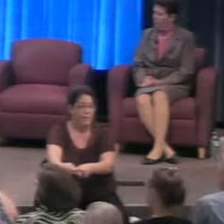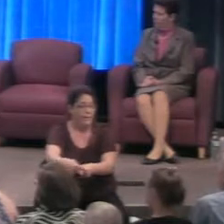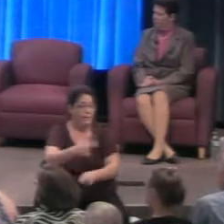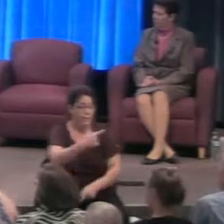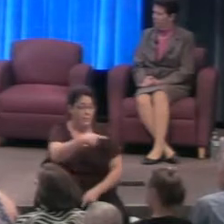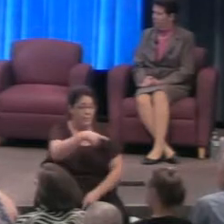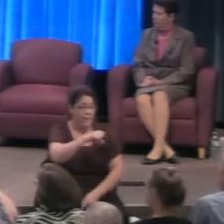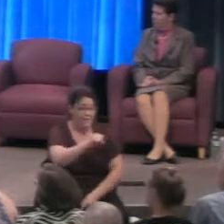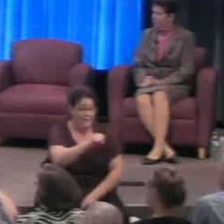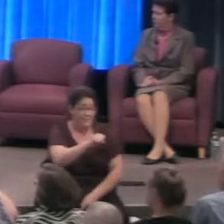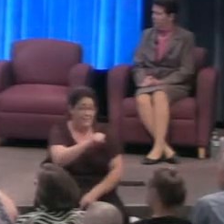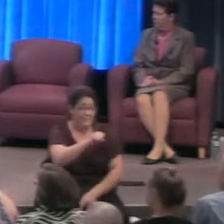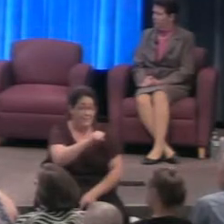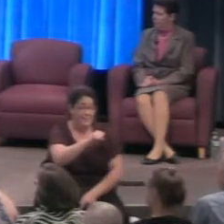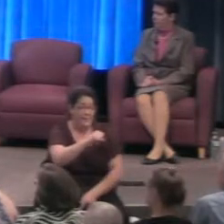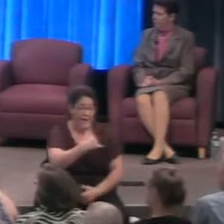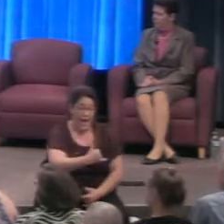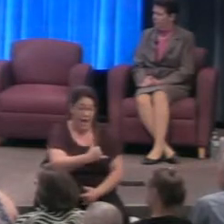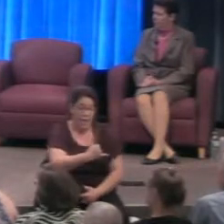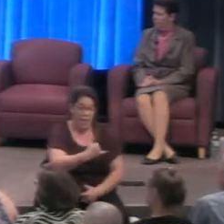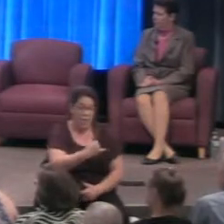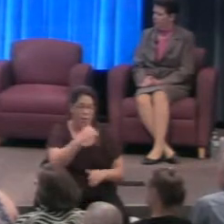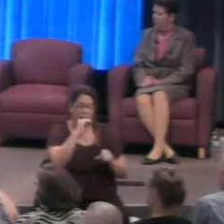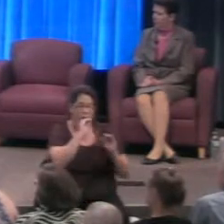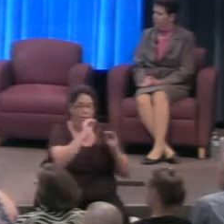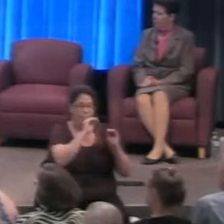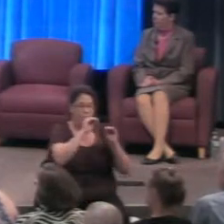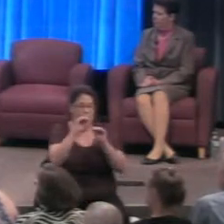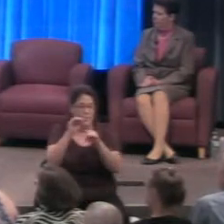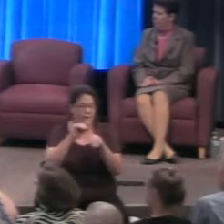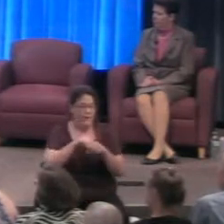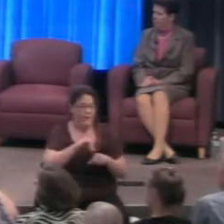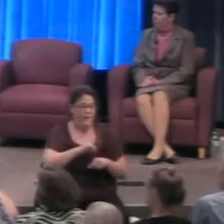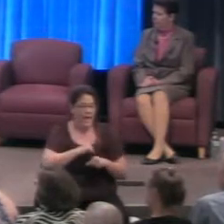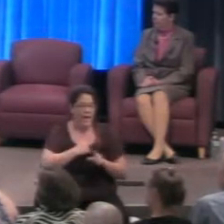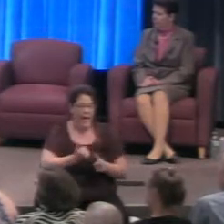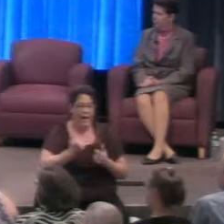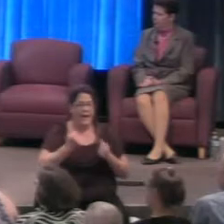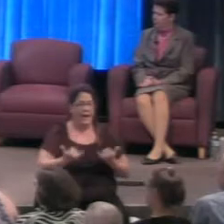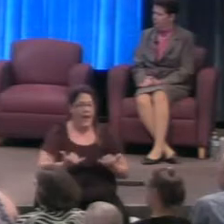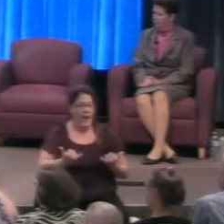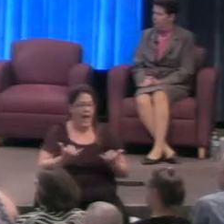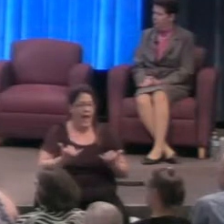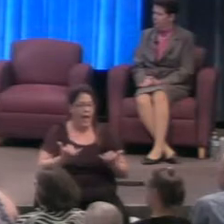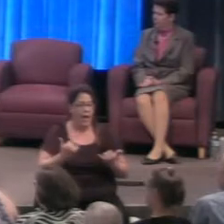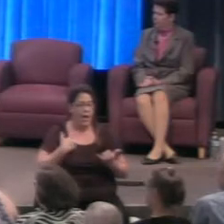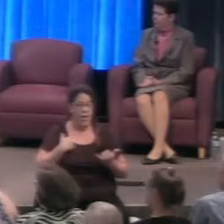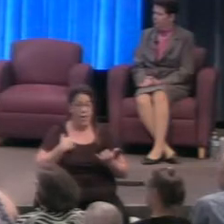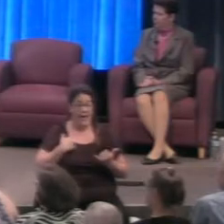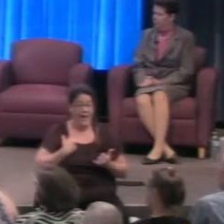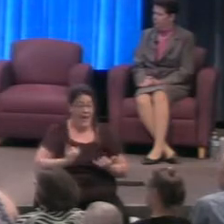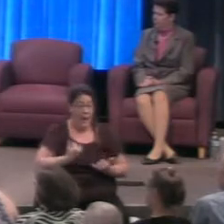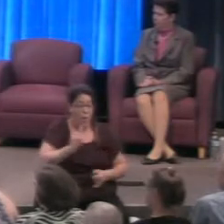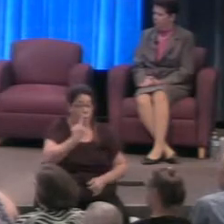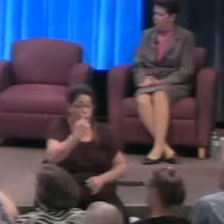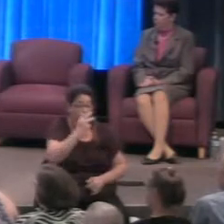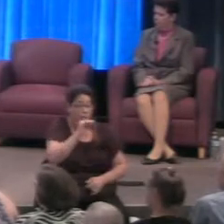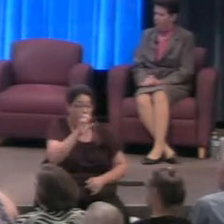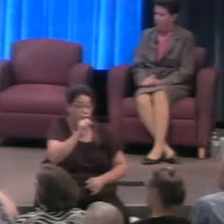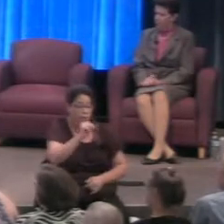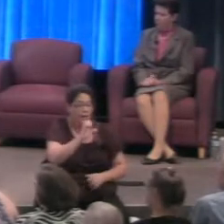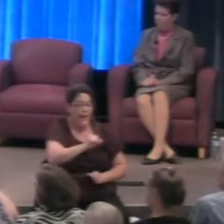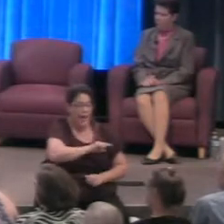multiple targets, a lot of aircraft, to multiple aircraft being destroyed in just one mission with